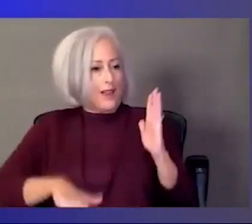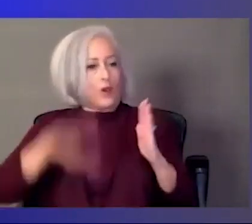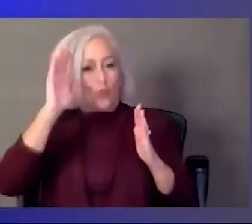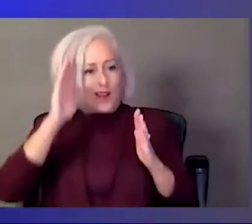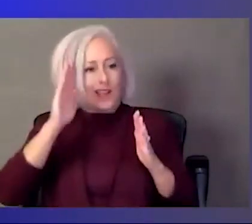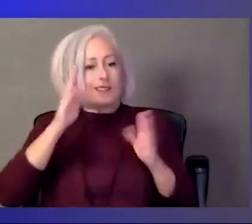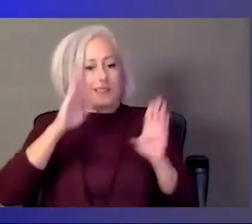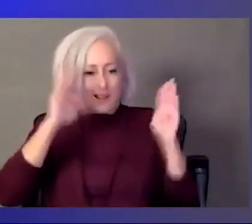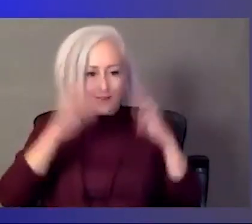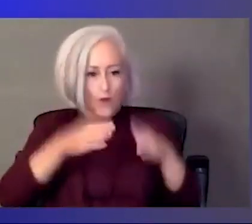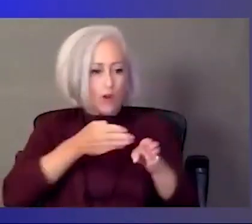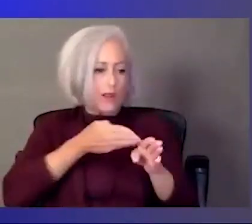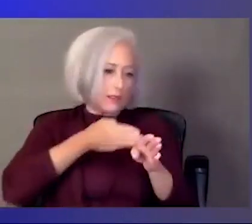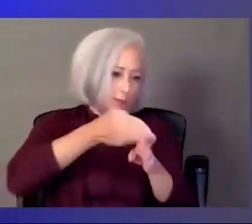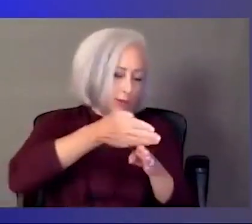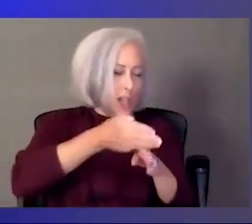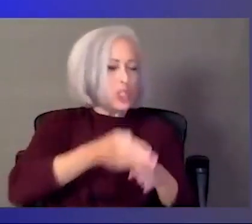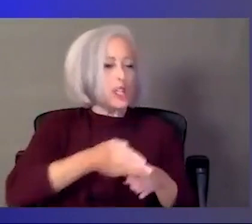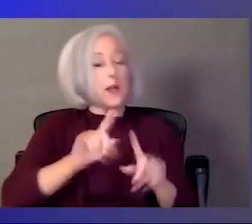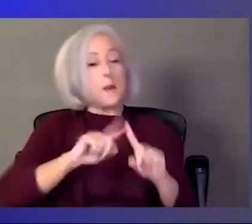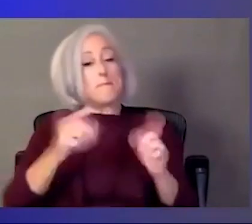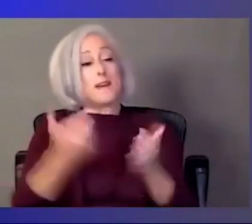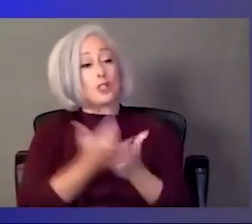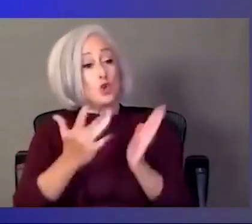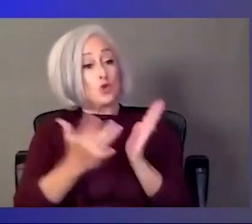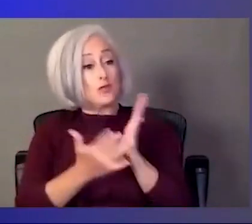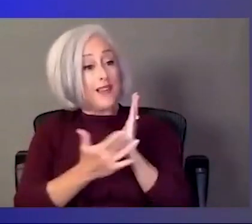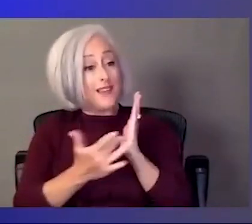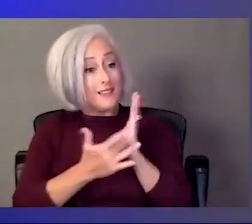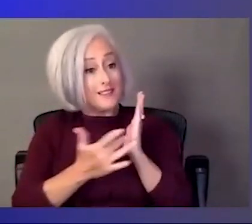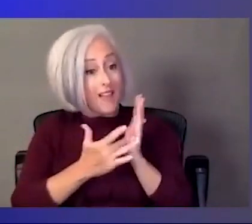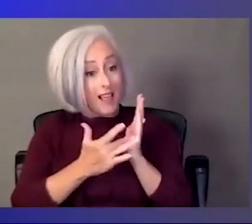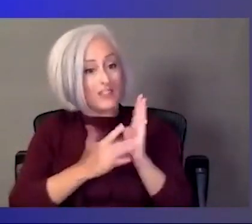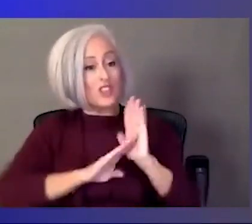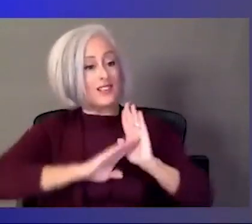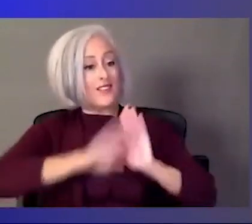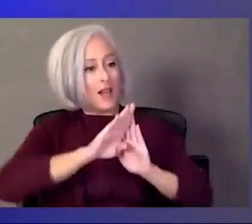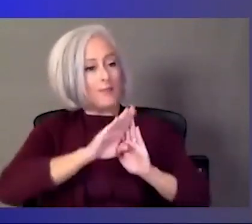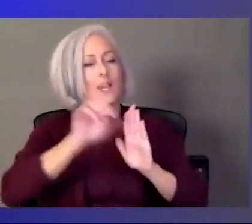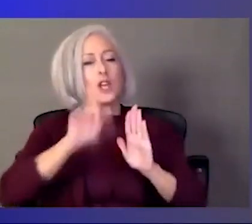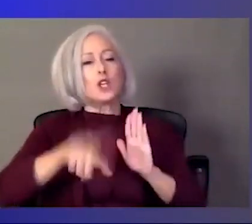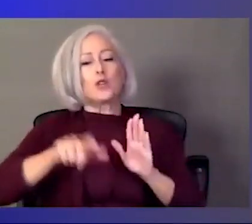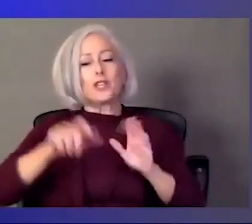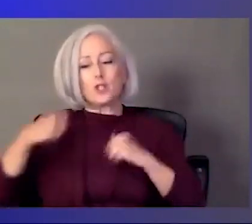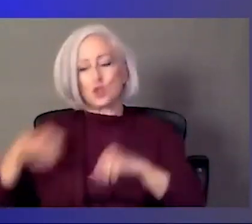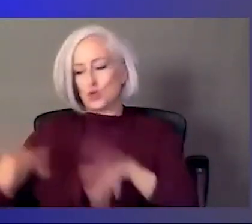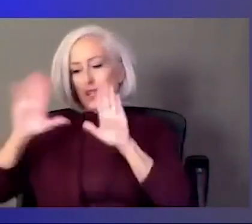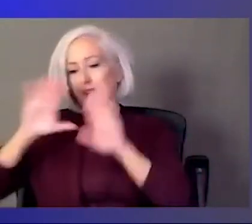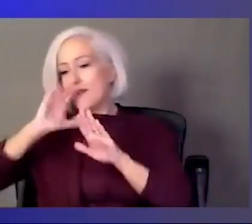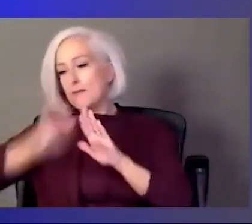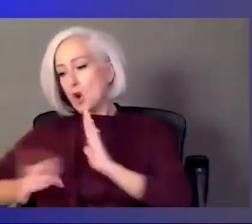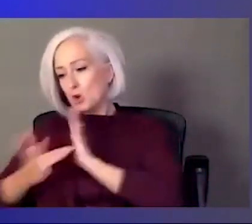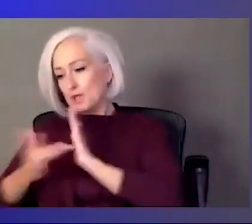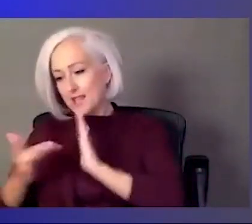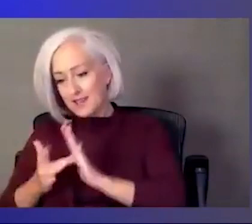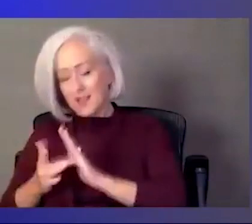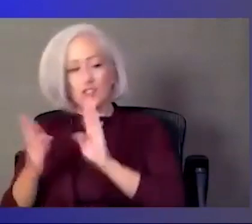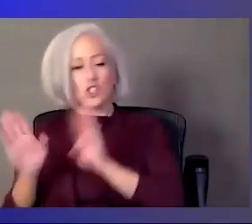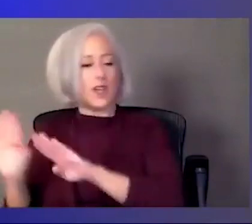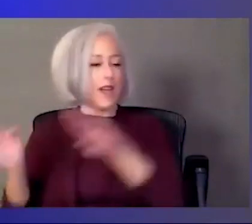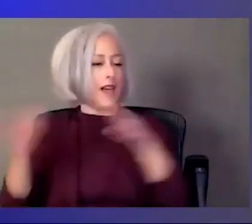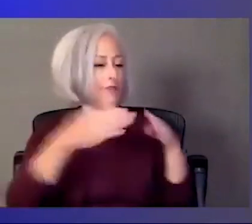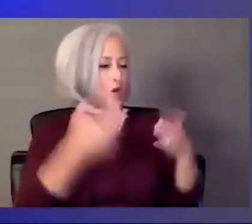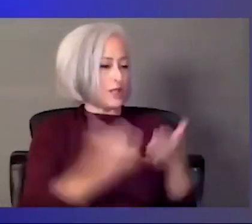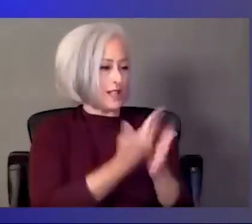However, as new technology unfolds, we have to be willing to give up old technologies and move the ball down the field for our patients, and this does that.